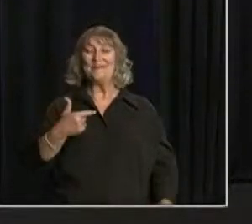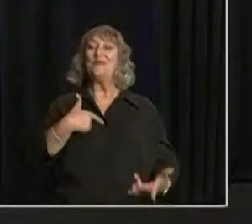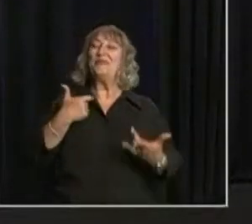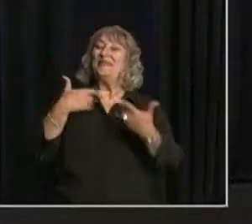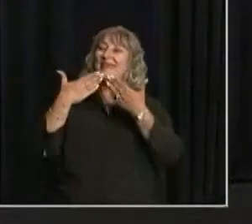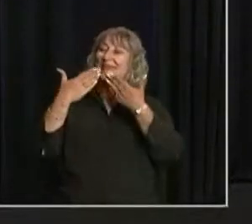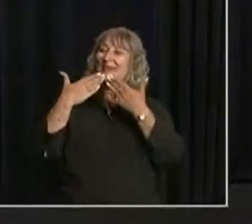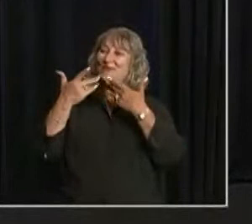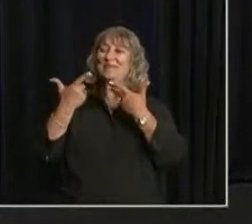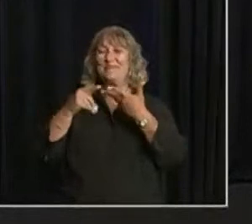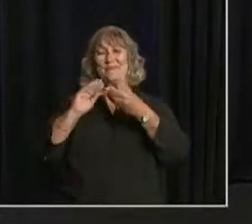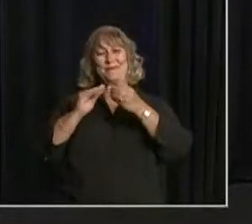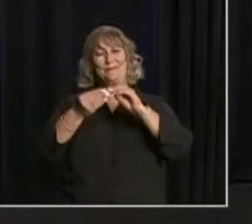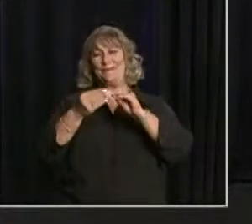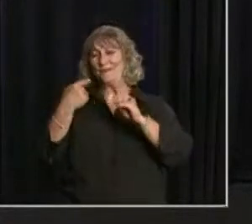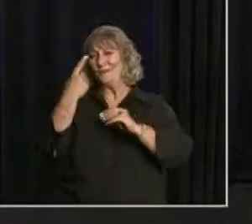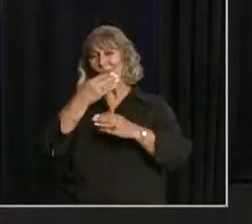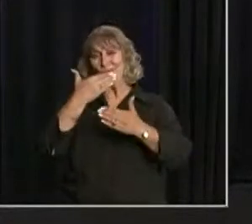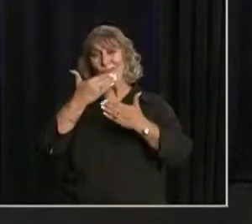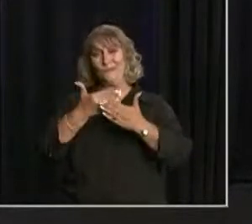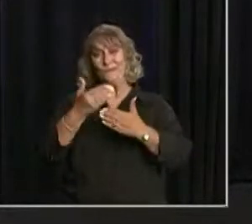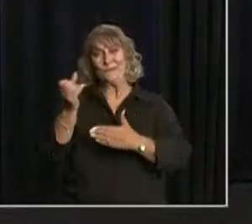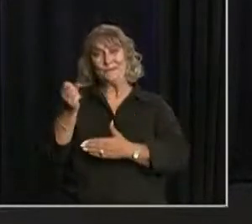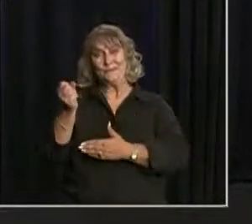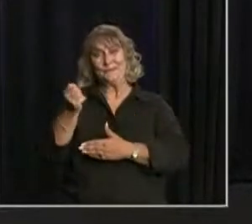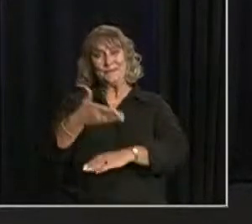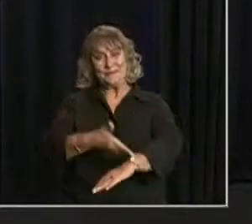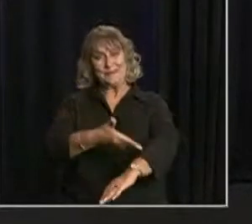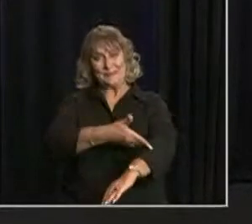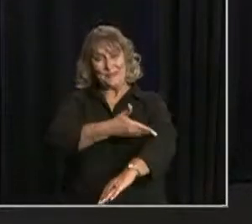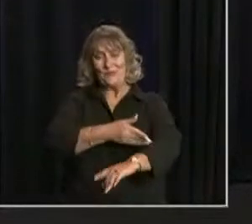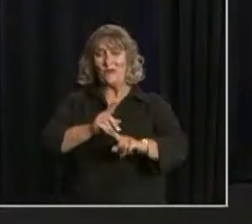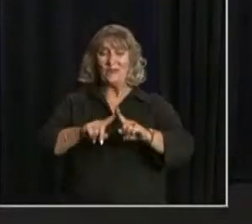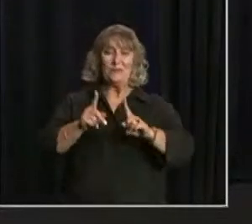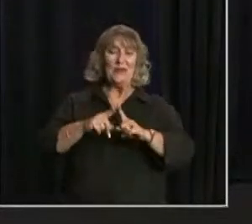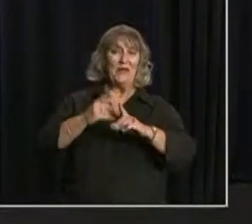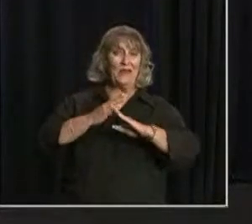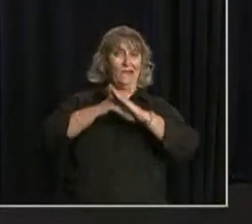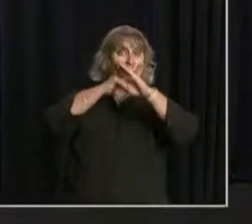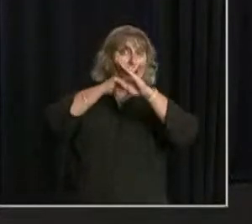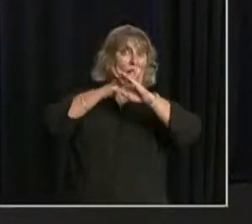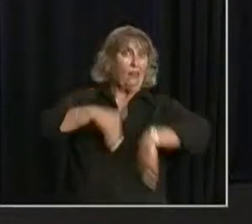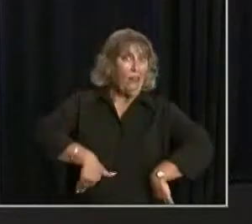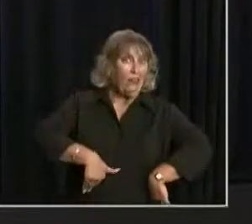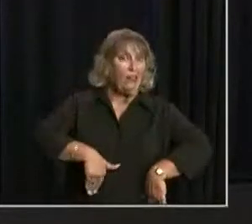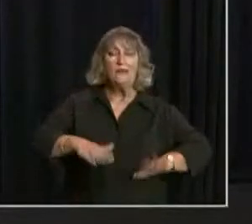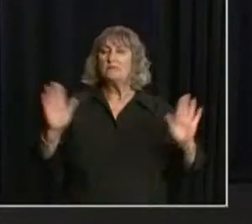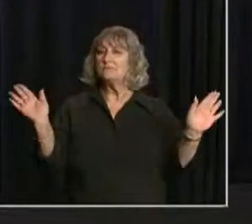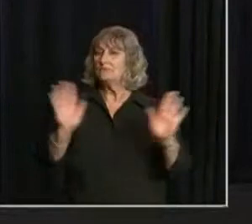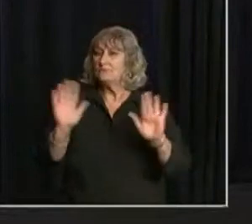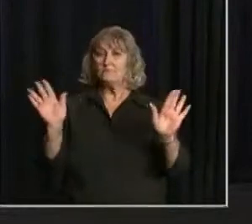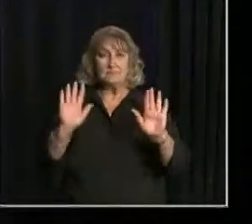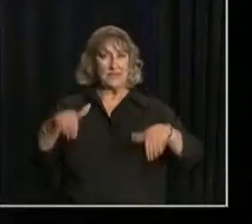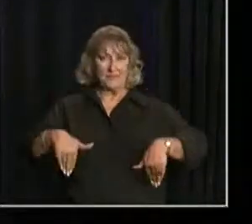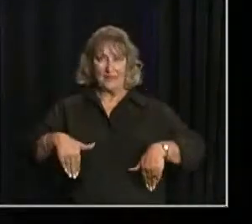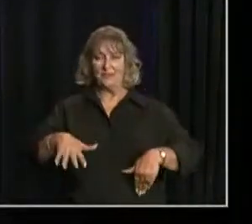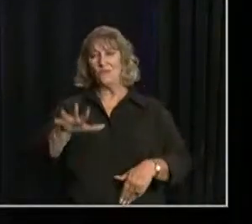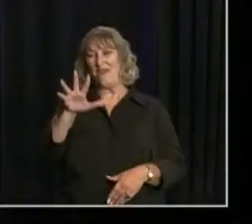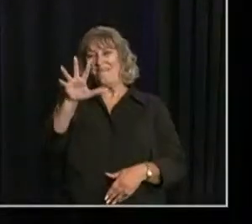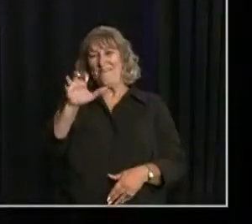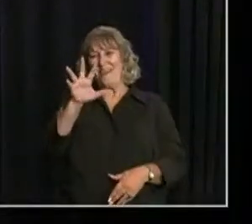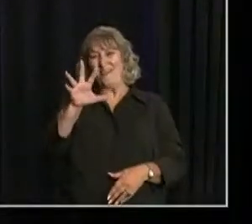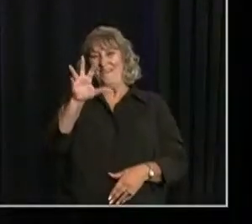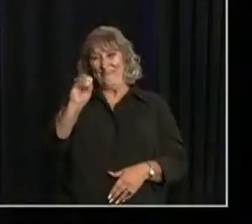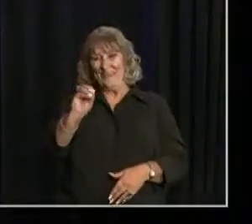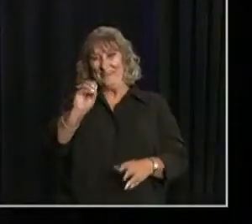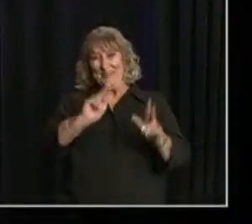the numbers are looking really good. Of course, we can't let our guard down. We still have over 550 folks in